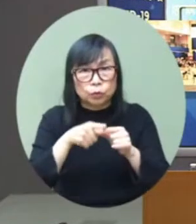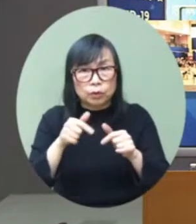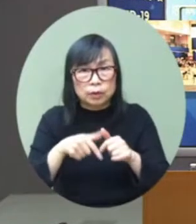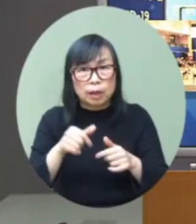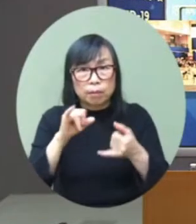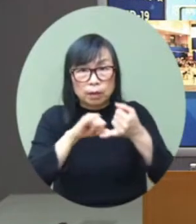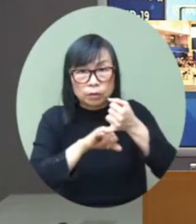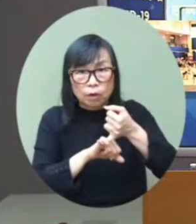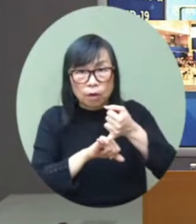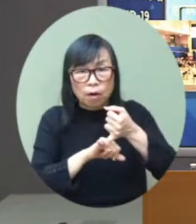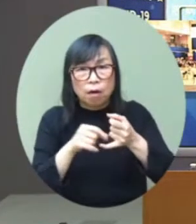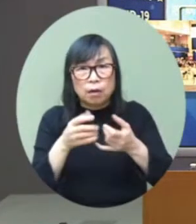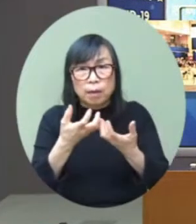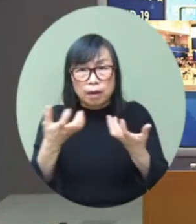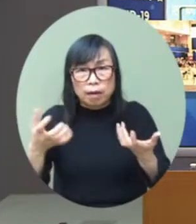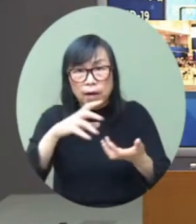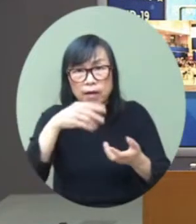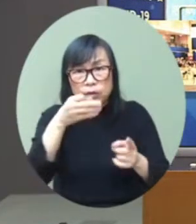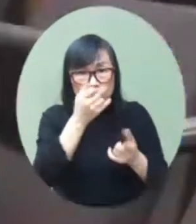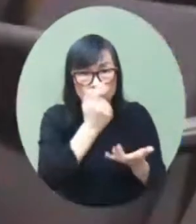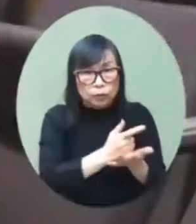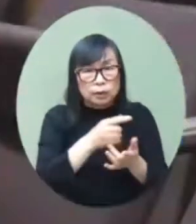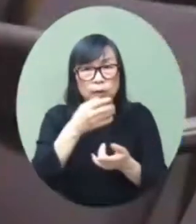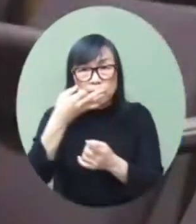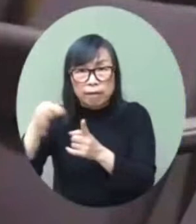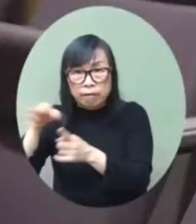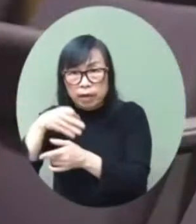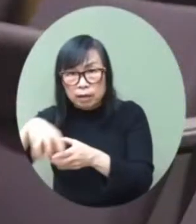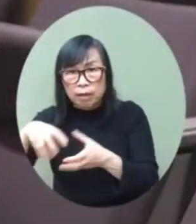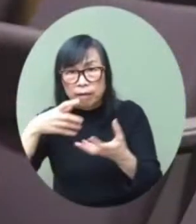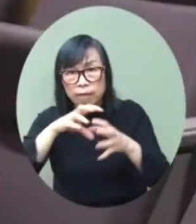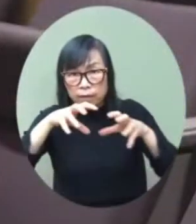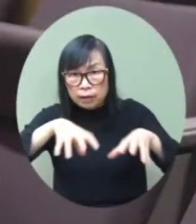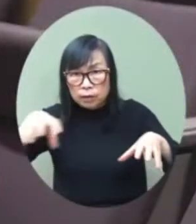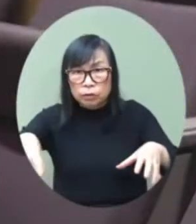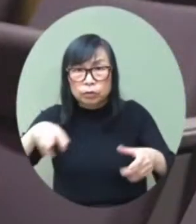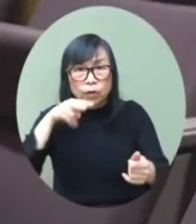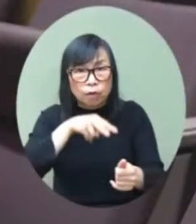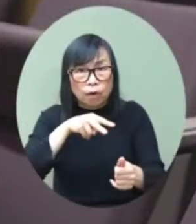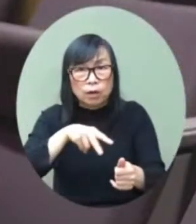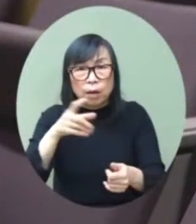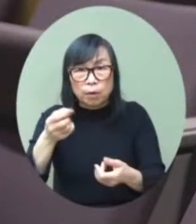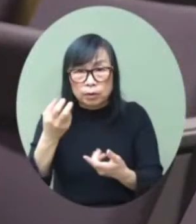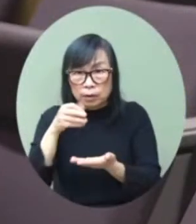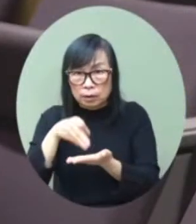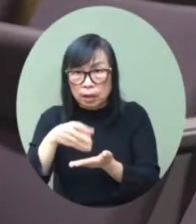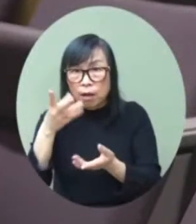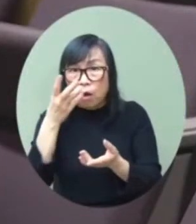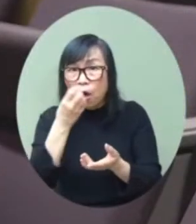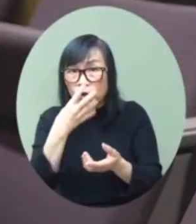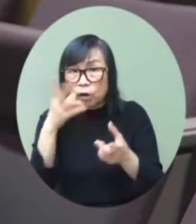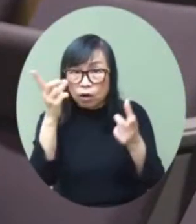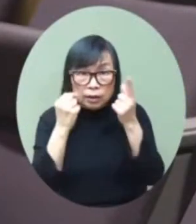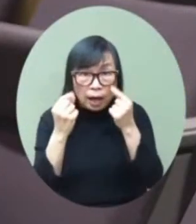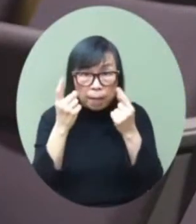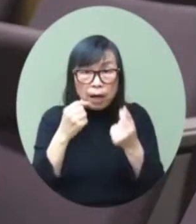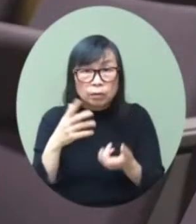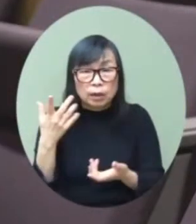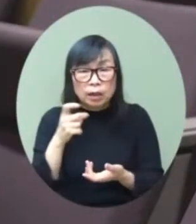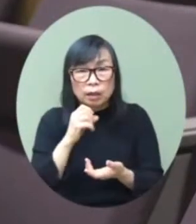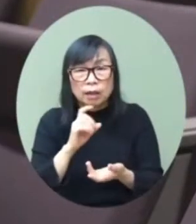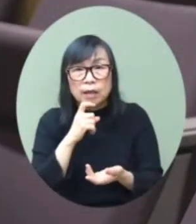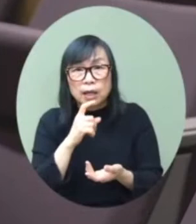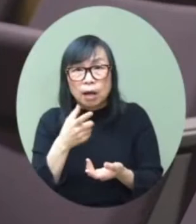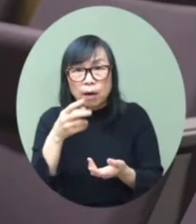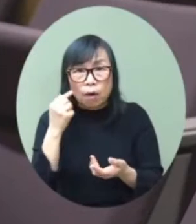Well, Shanghai is also a financial hub. By differentiating focus on the focus area for a district-based